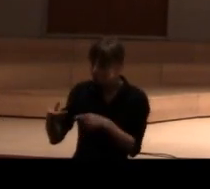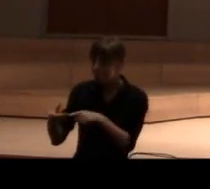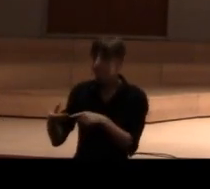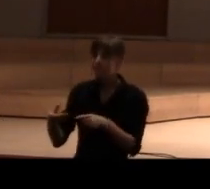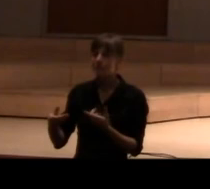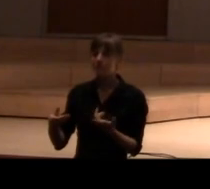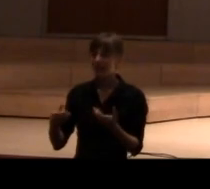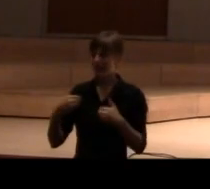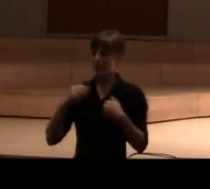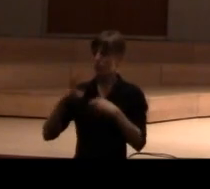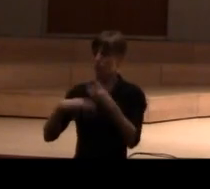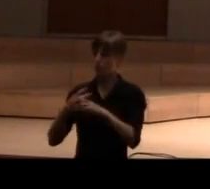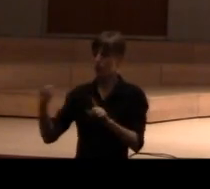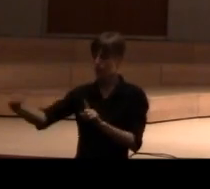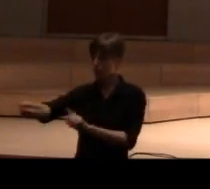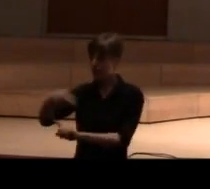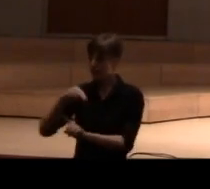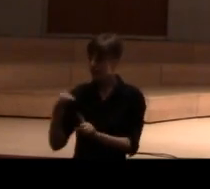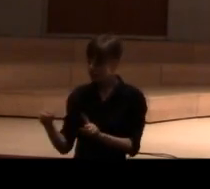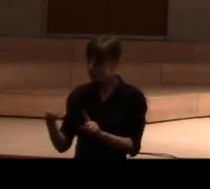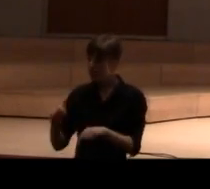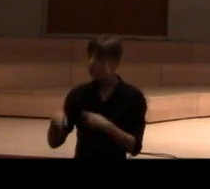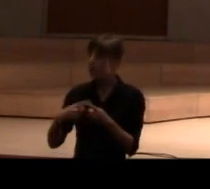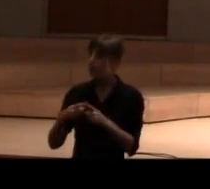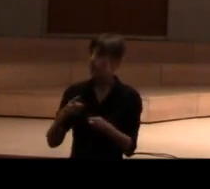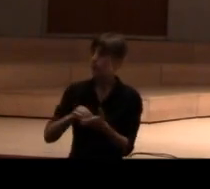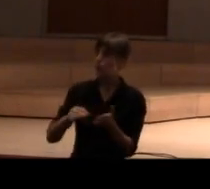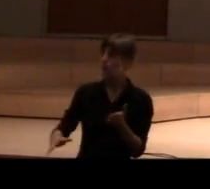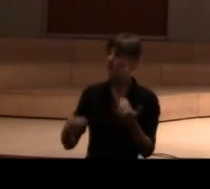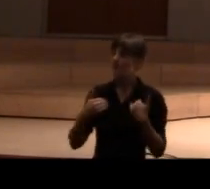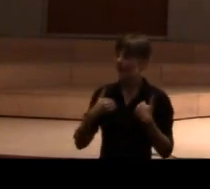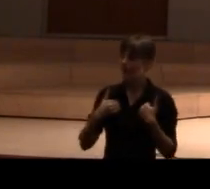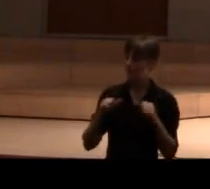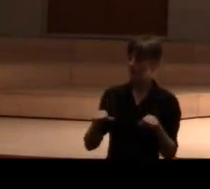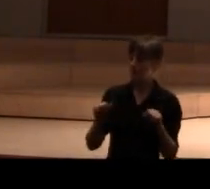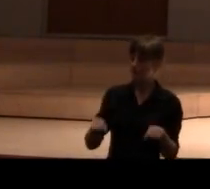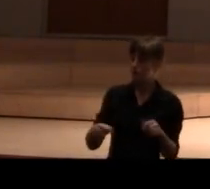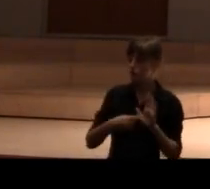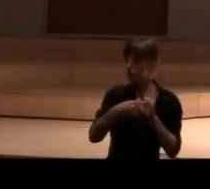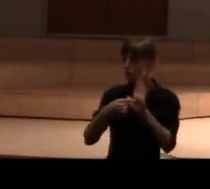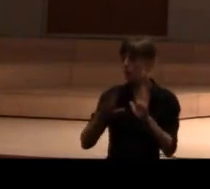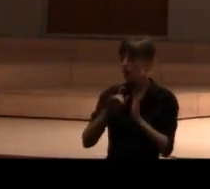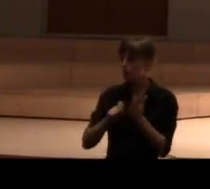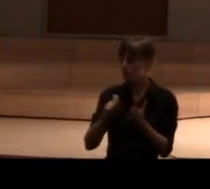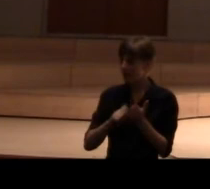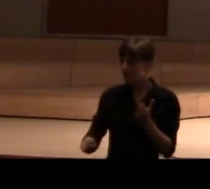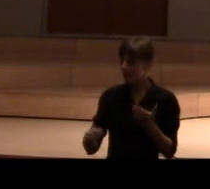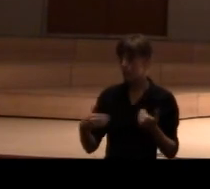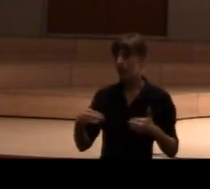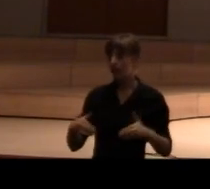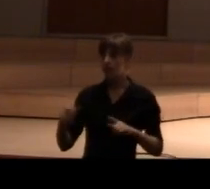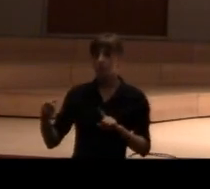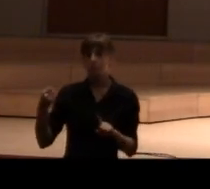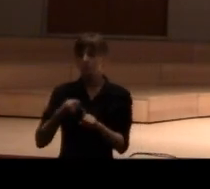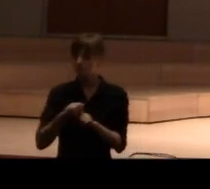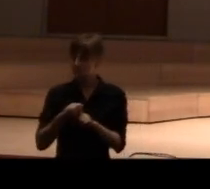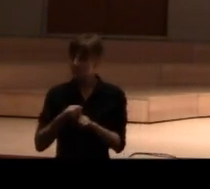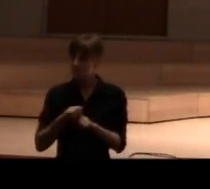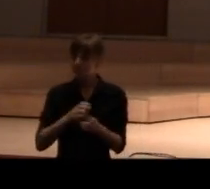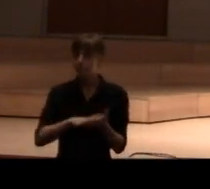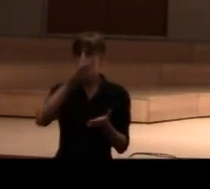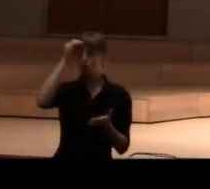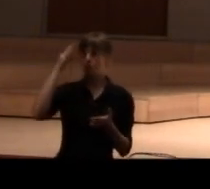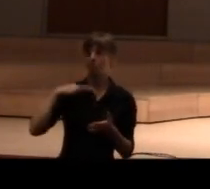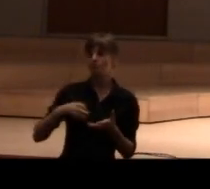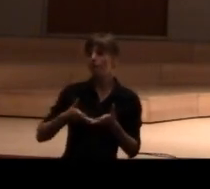When students have the opportunity to see their writing having a real impact, the question of why is answered. Students sometimes ask me, why